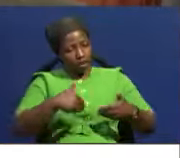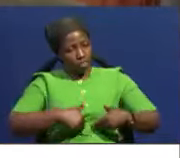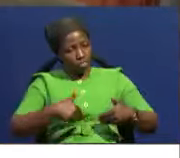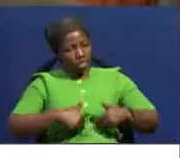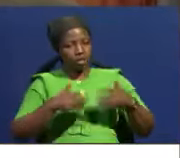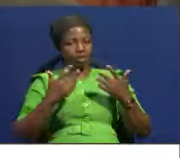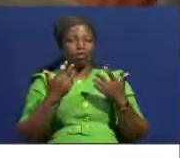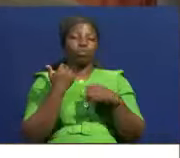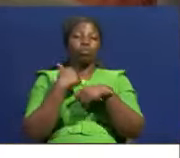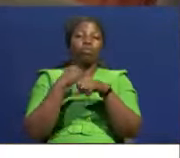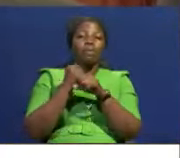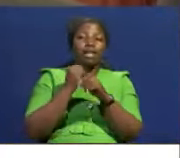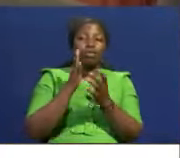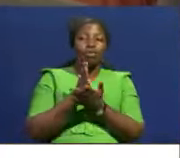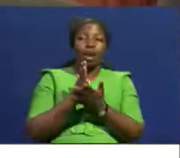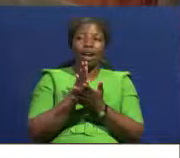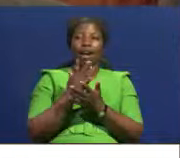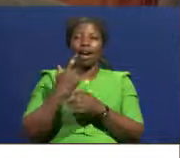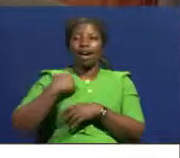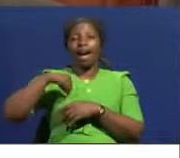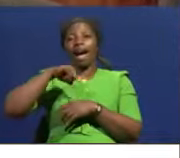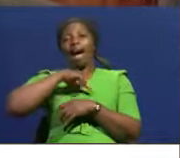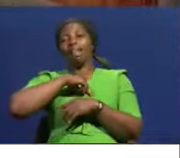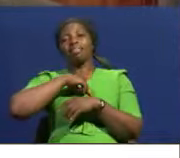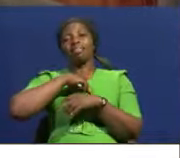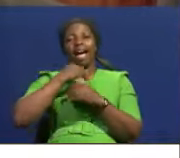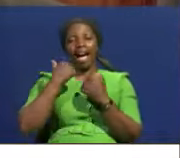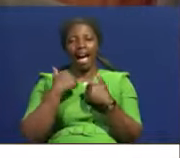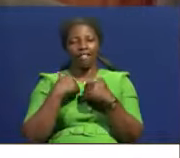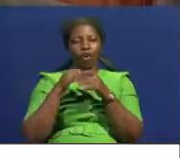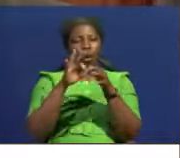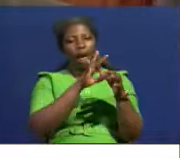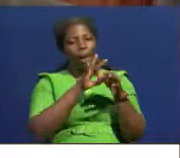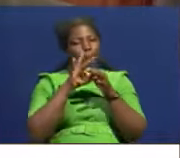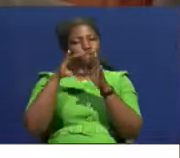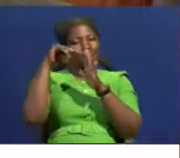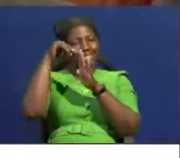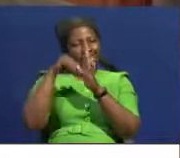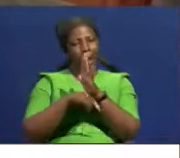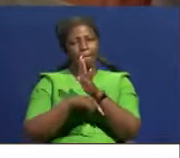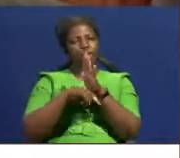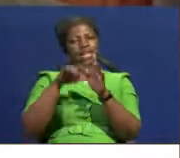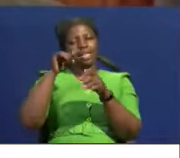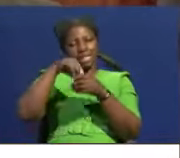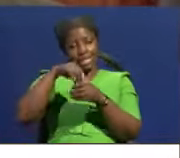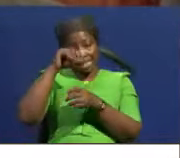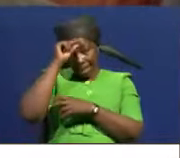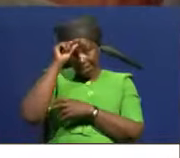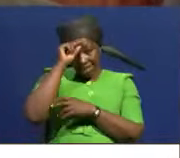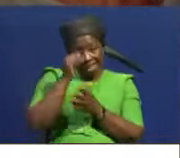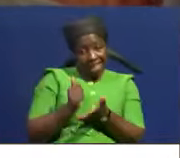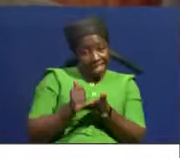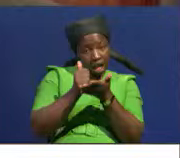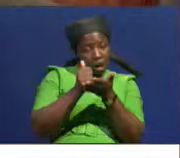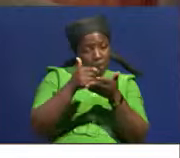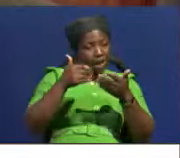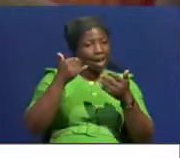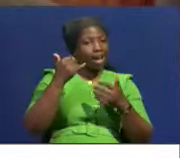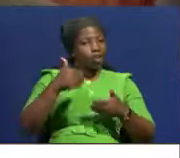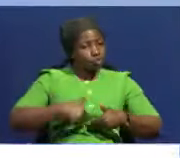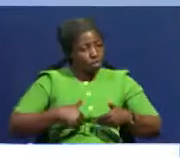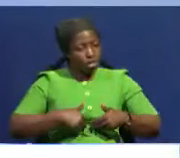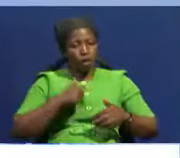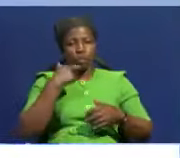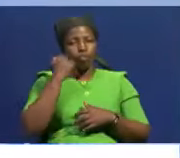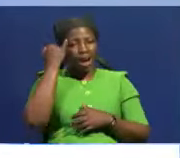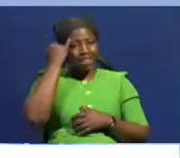to see that we deepen collaboration in government and enable our youth who have ideas to take it to the